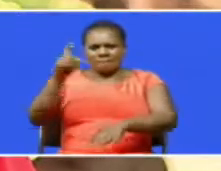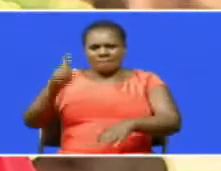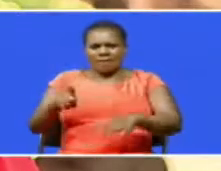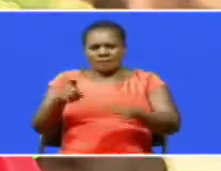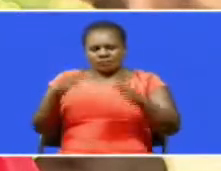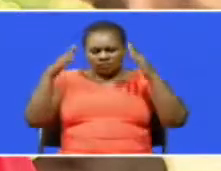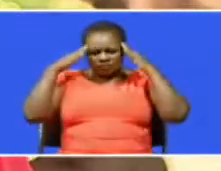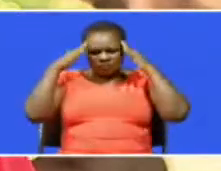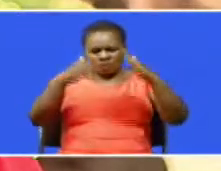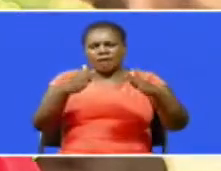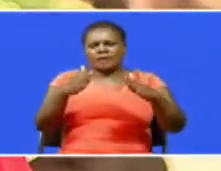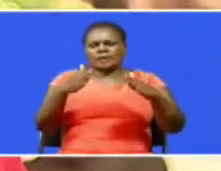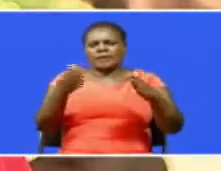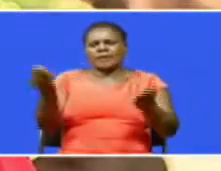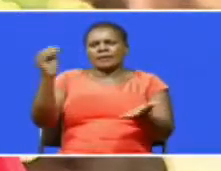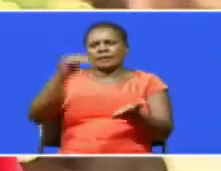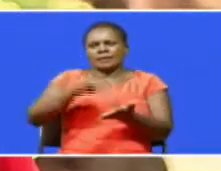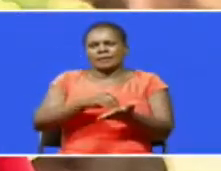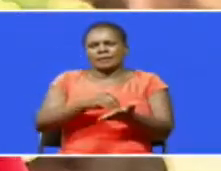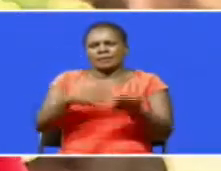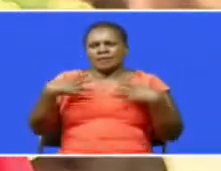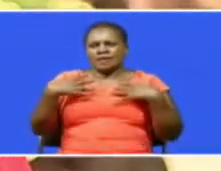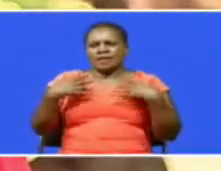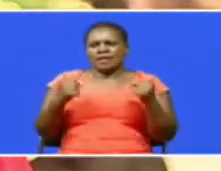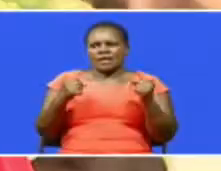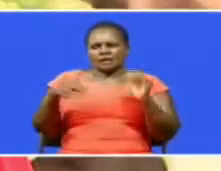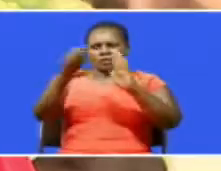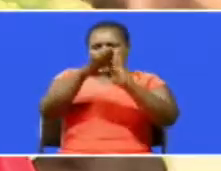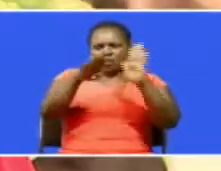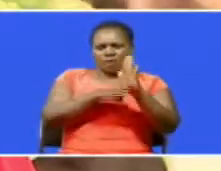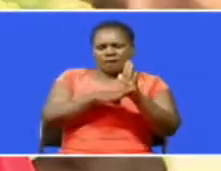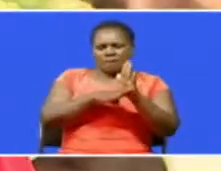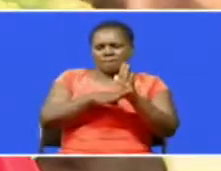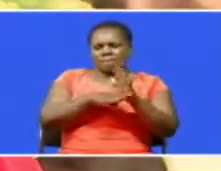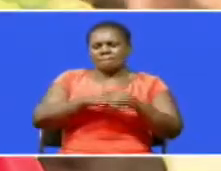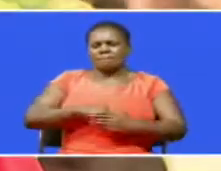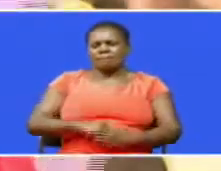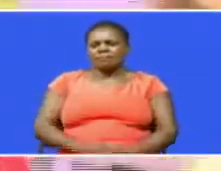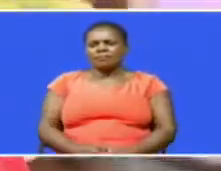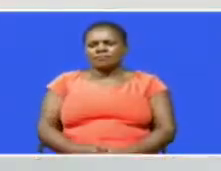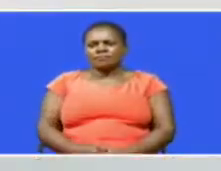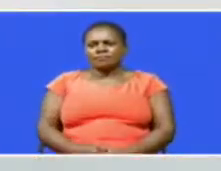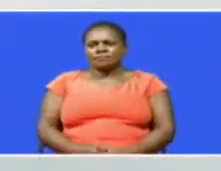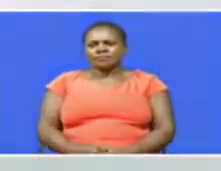to be prioritized once again. For Health Watch, I am Bildin Walyeula.